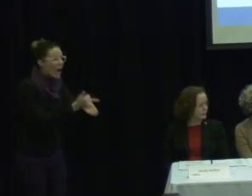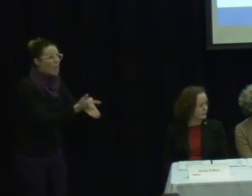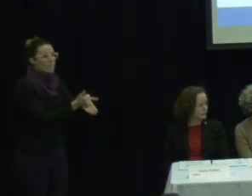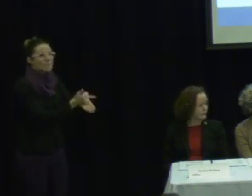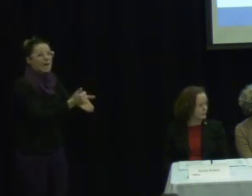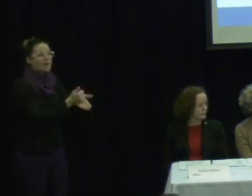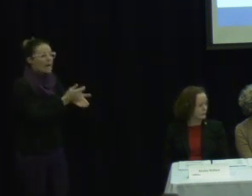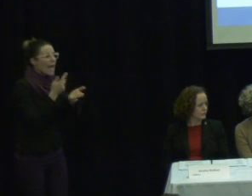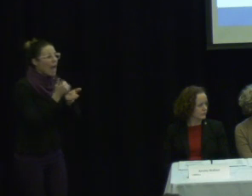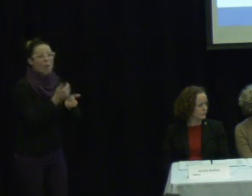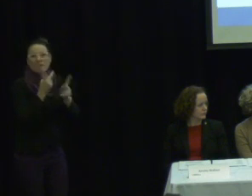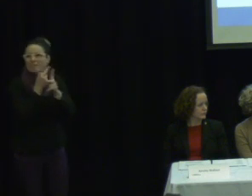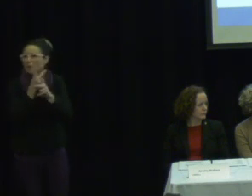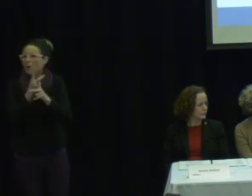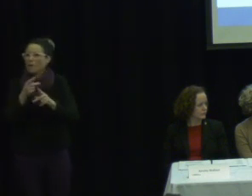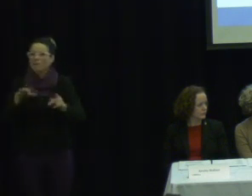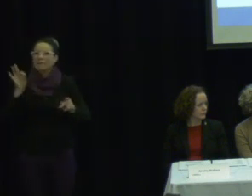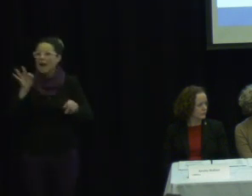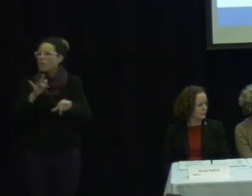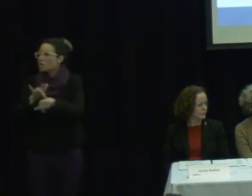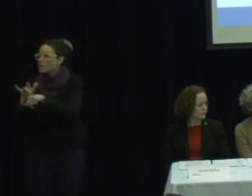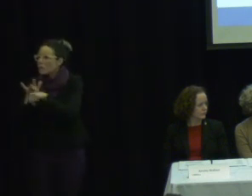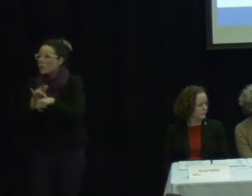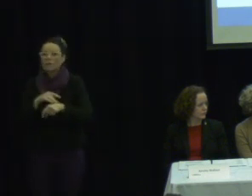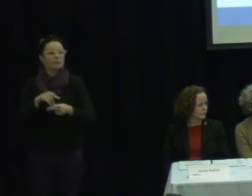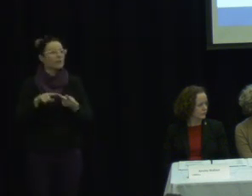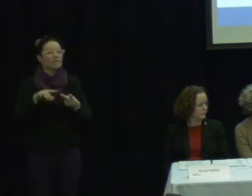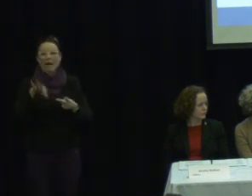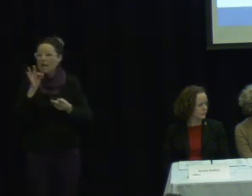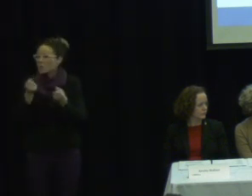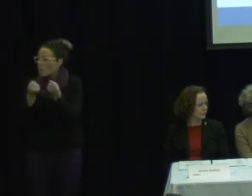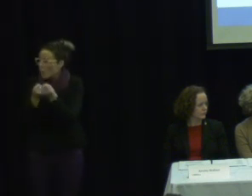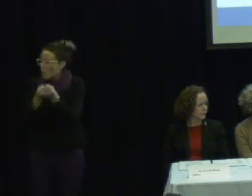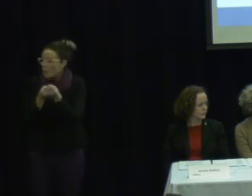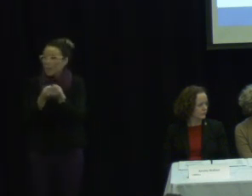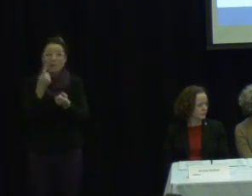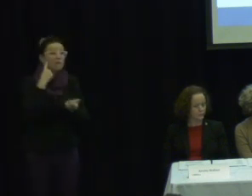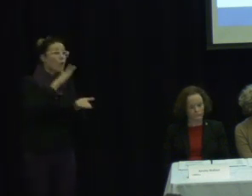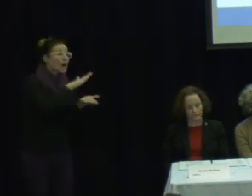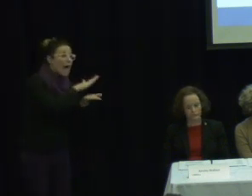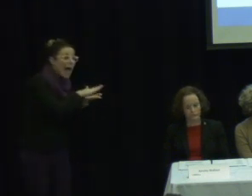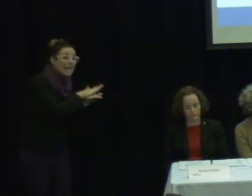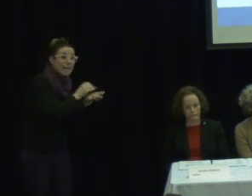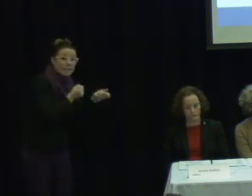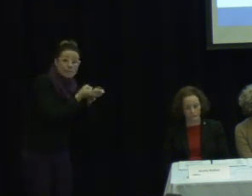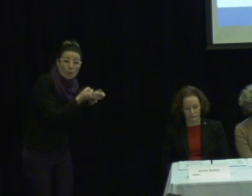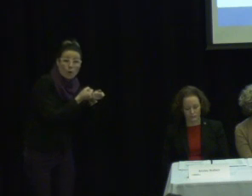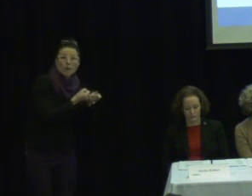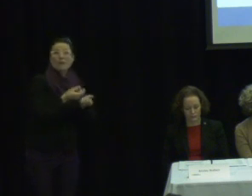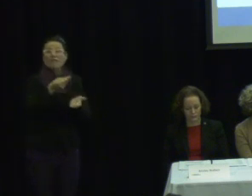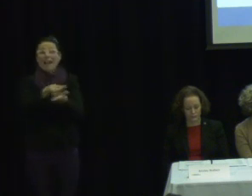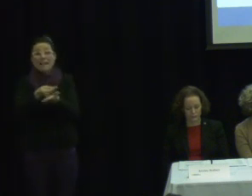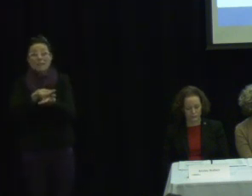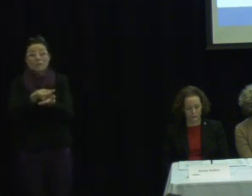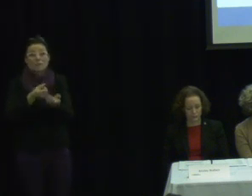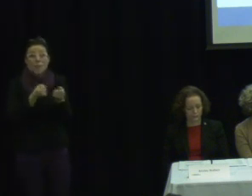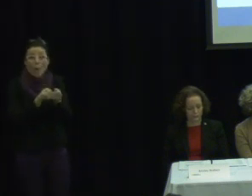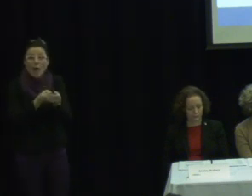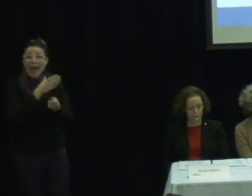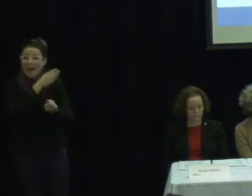the resources and the support for them to succeed academically and financially here at the university, and culturally here at the